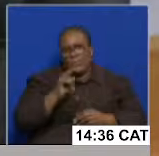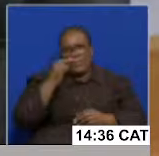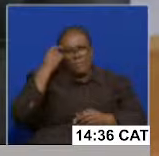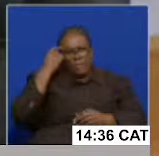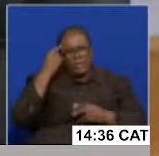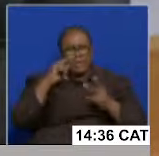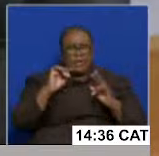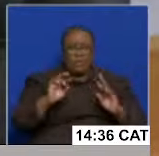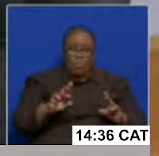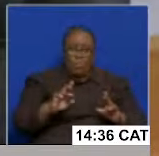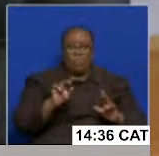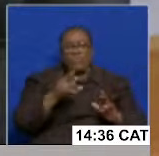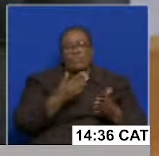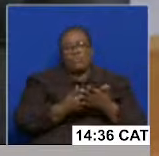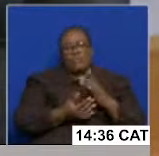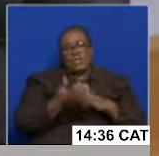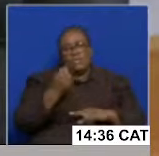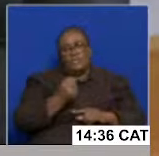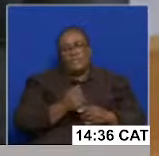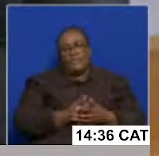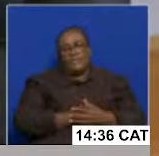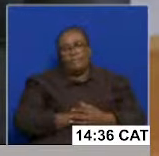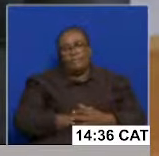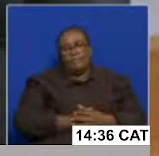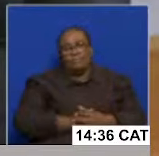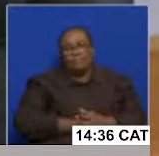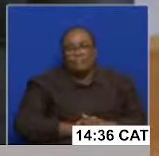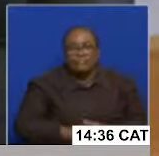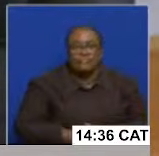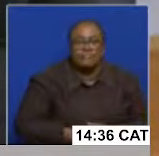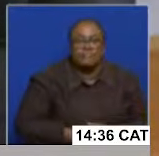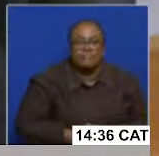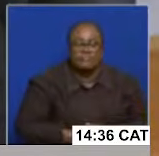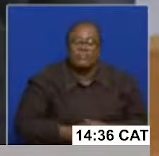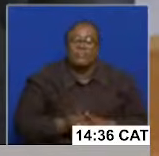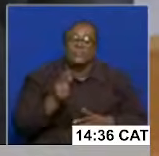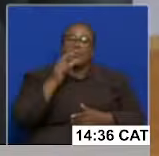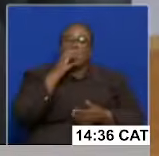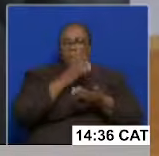it. You can comment if you want to.